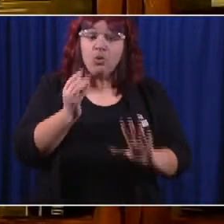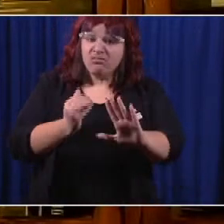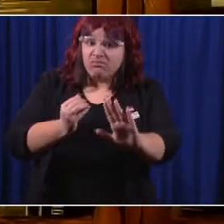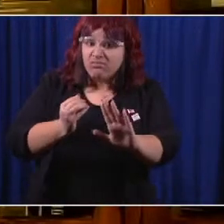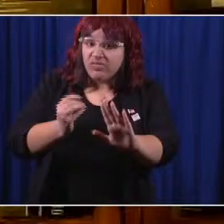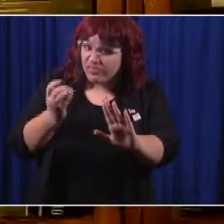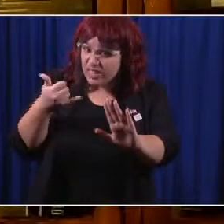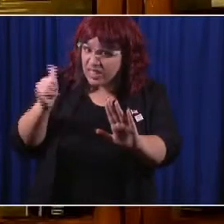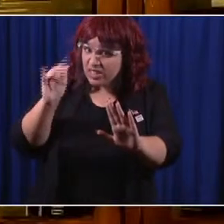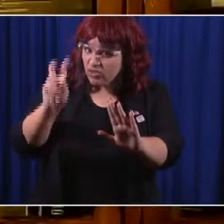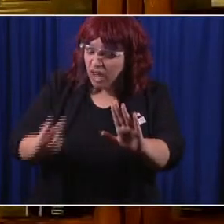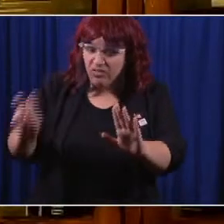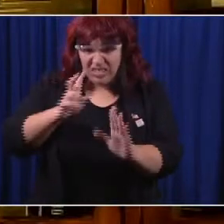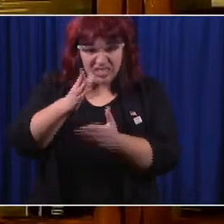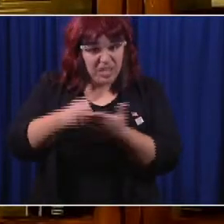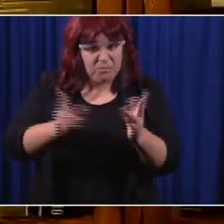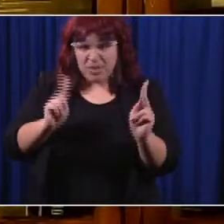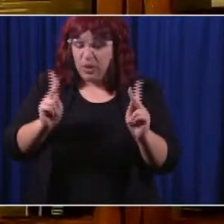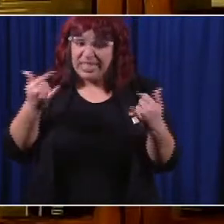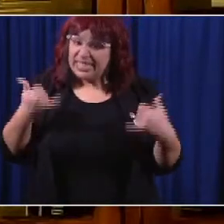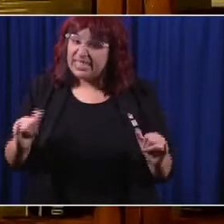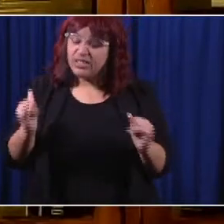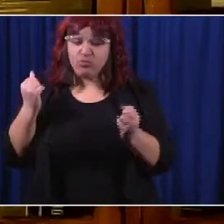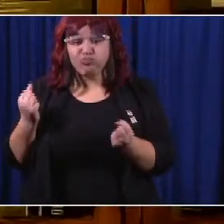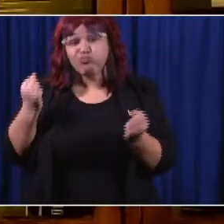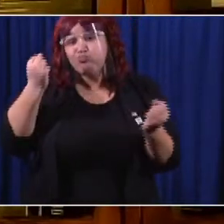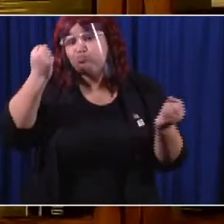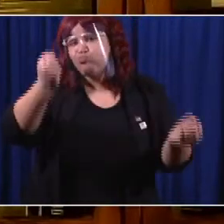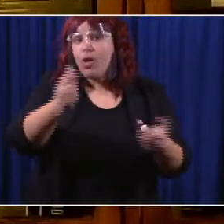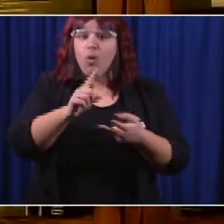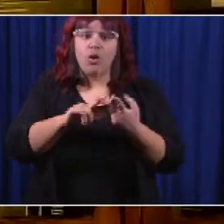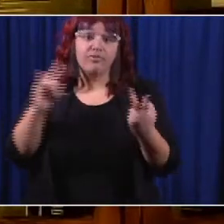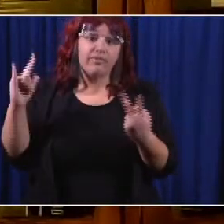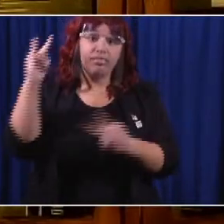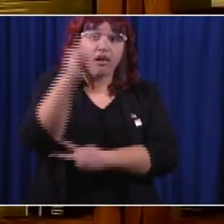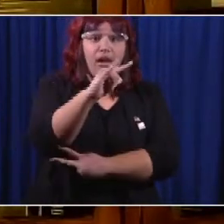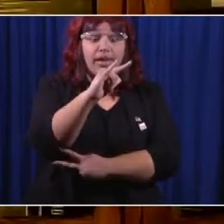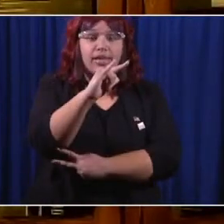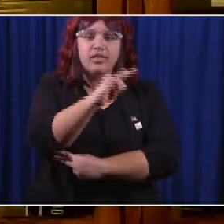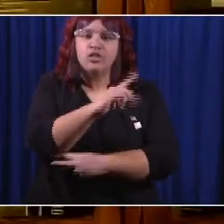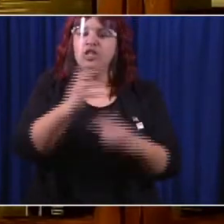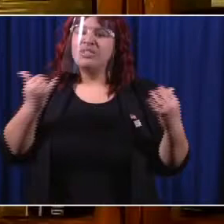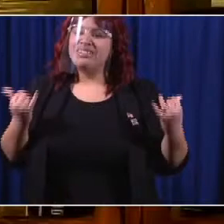home, many people are still on the road today, that they're being as safe as possible now. So that